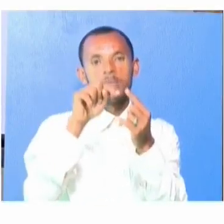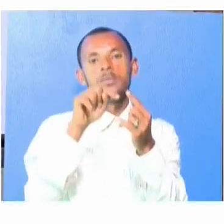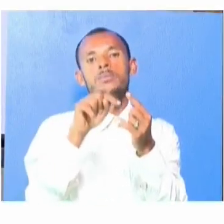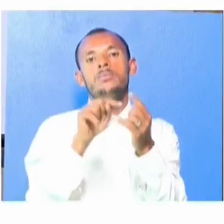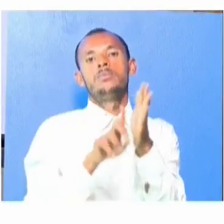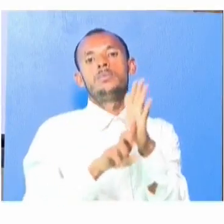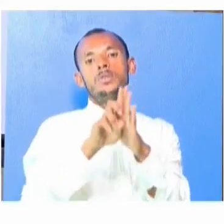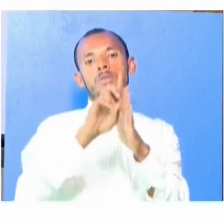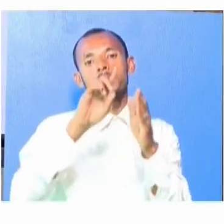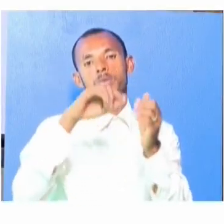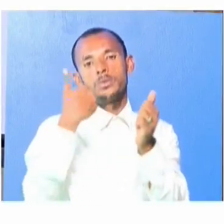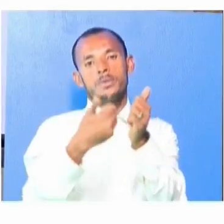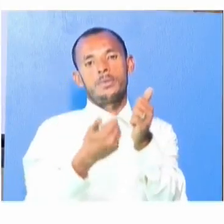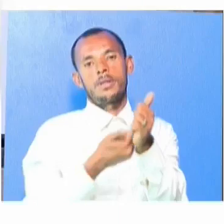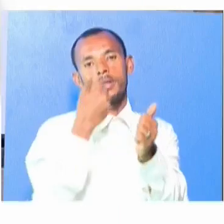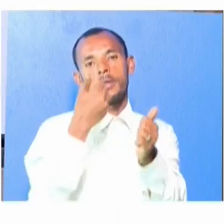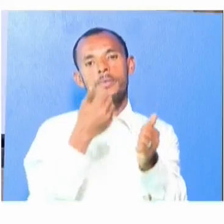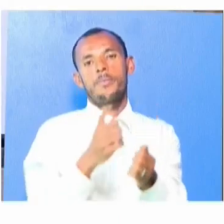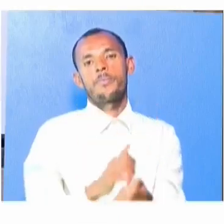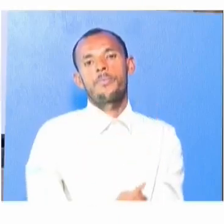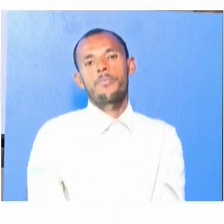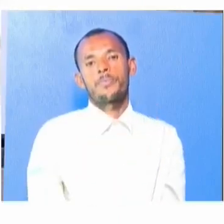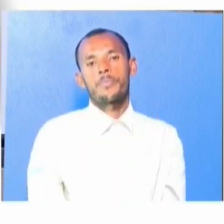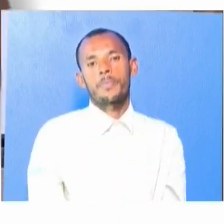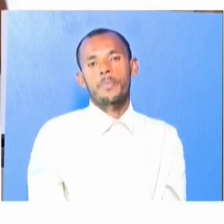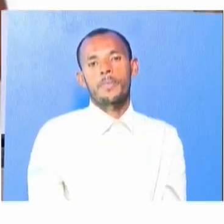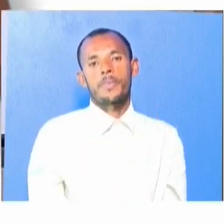In ascending